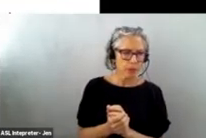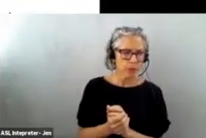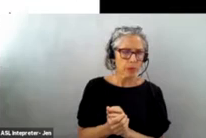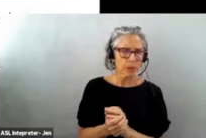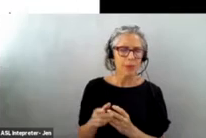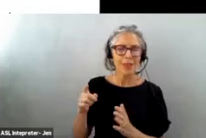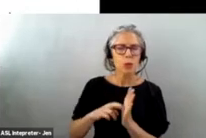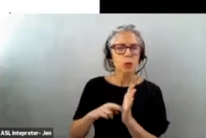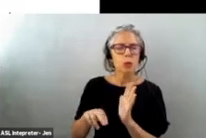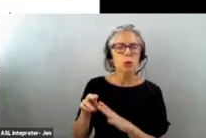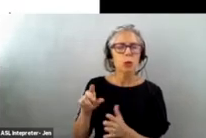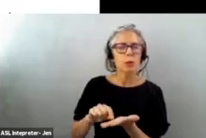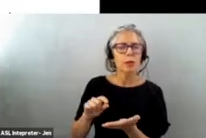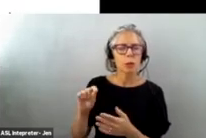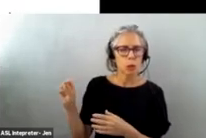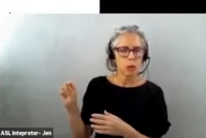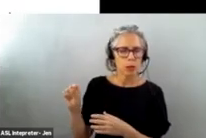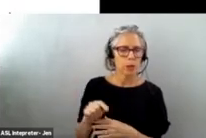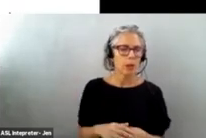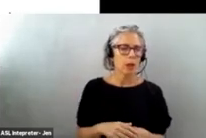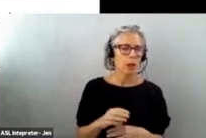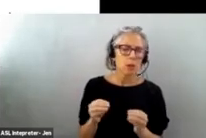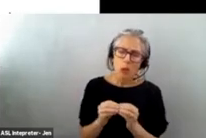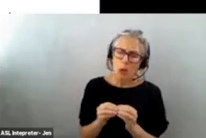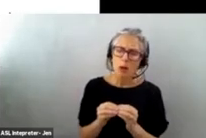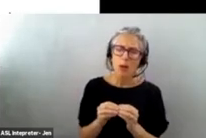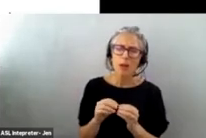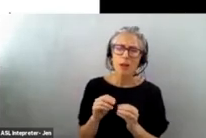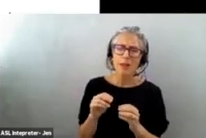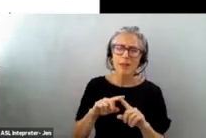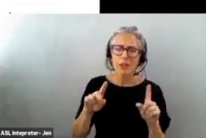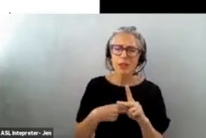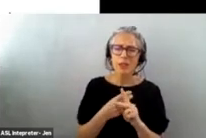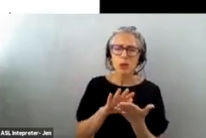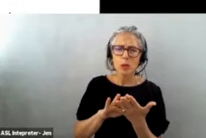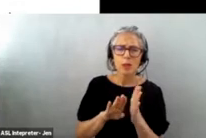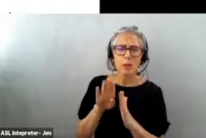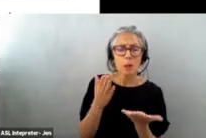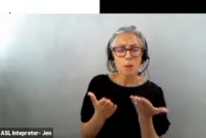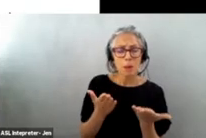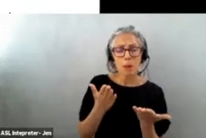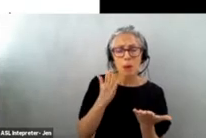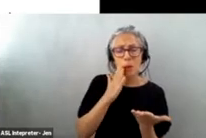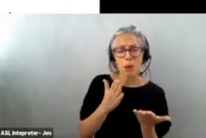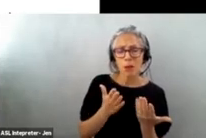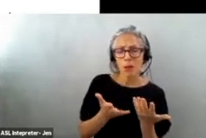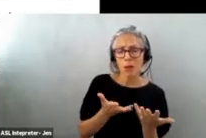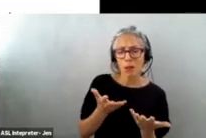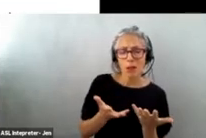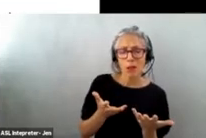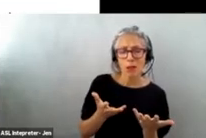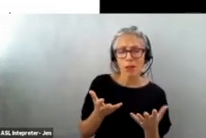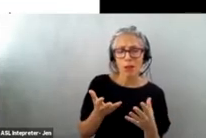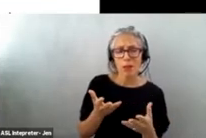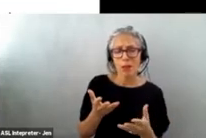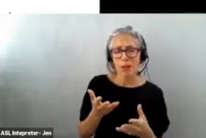2020. There are more objective screening methods being developed, and that might serve as a valid supplement